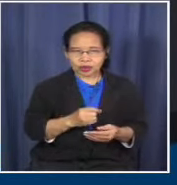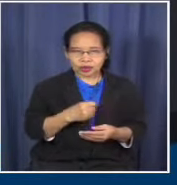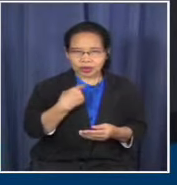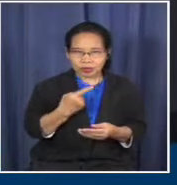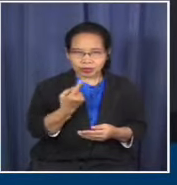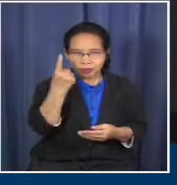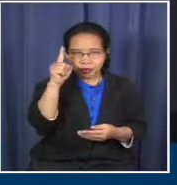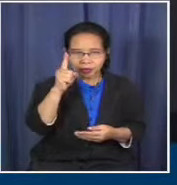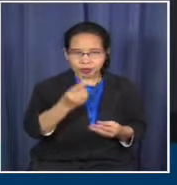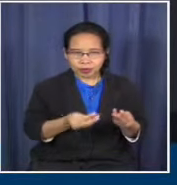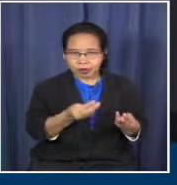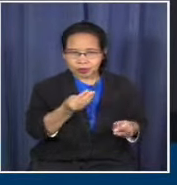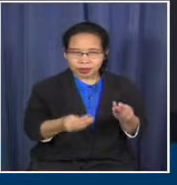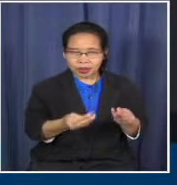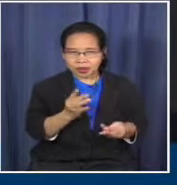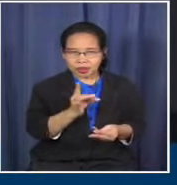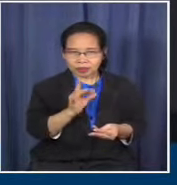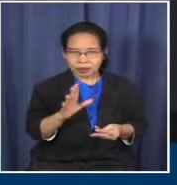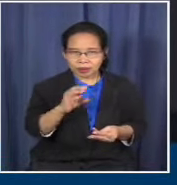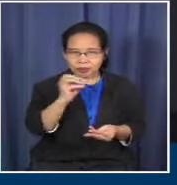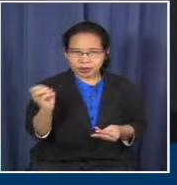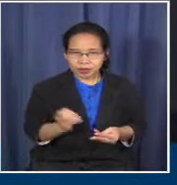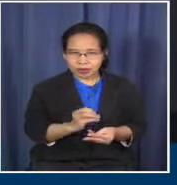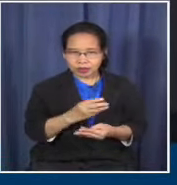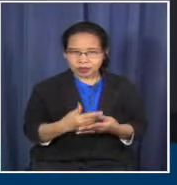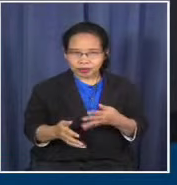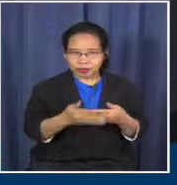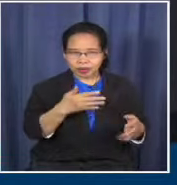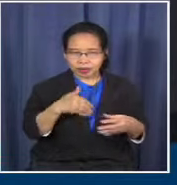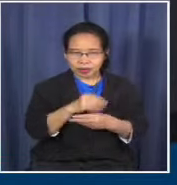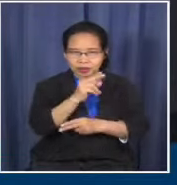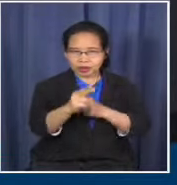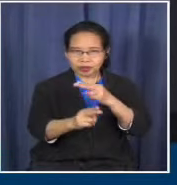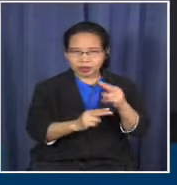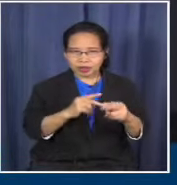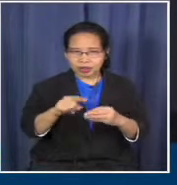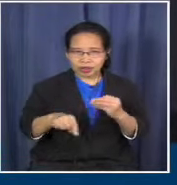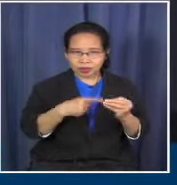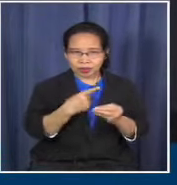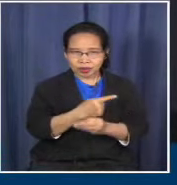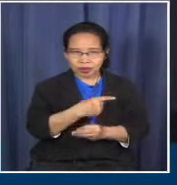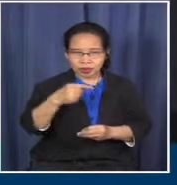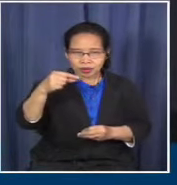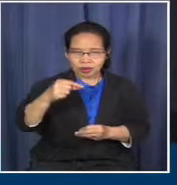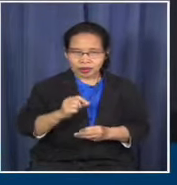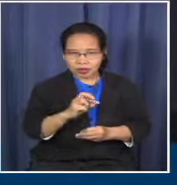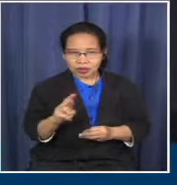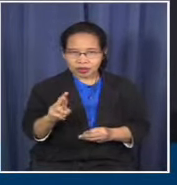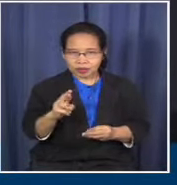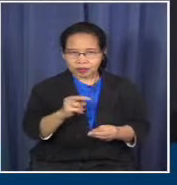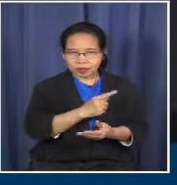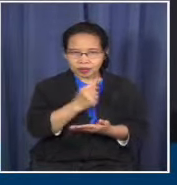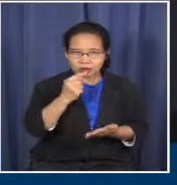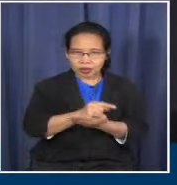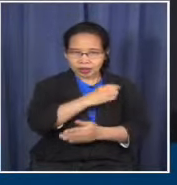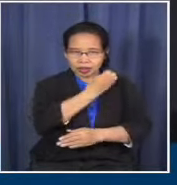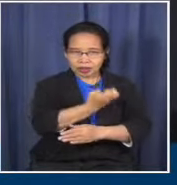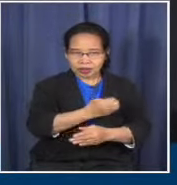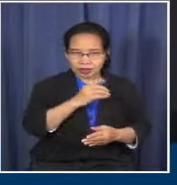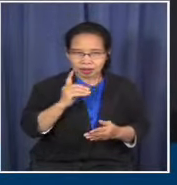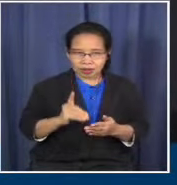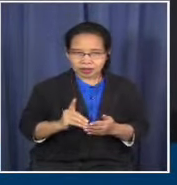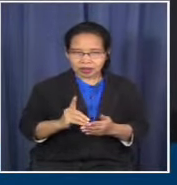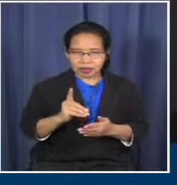for approximately 85% of the matter in the universe and about a quarter of its total energy